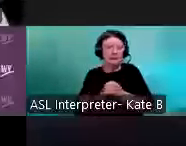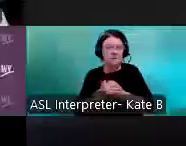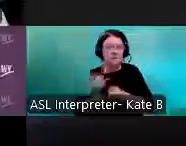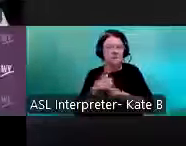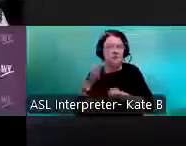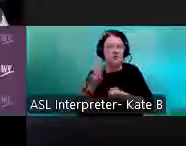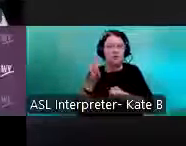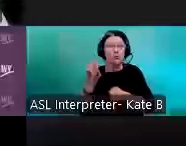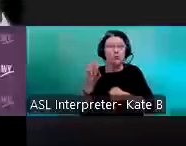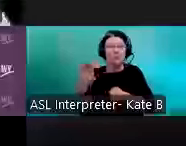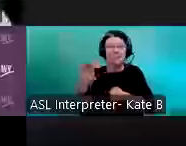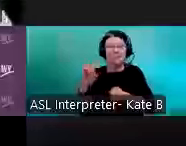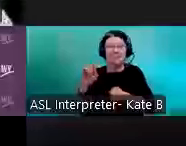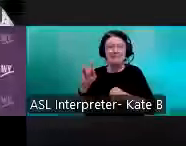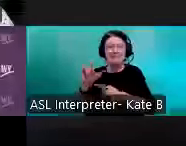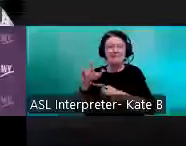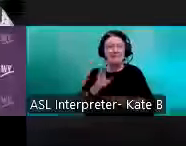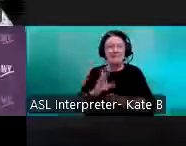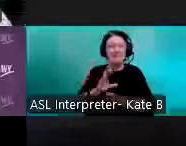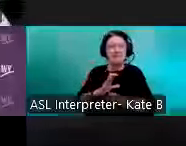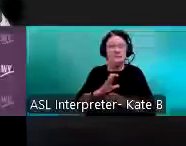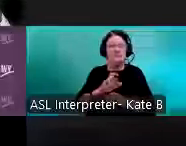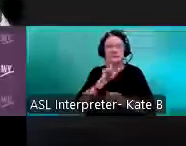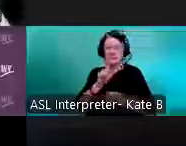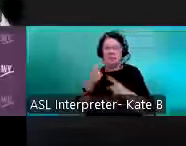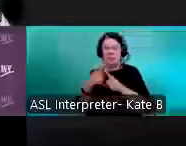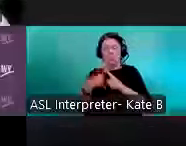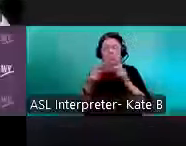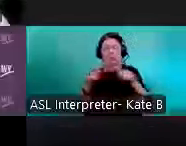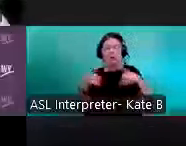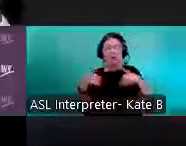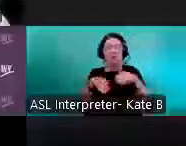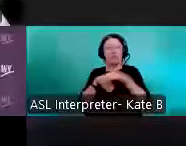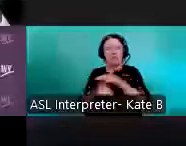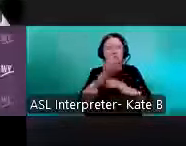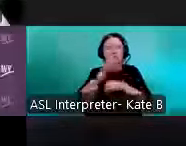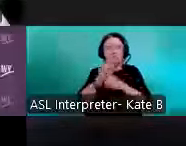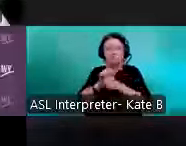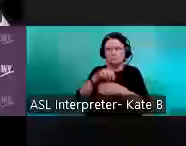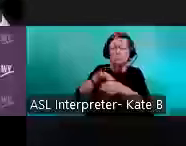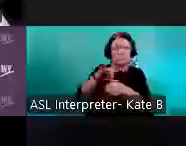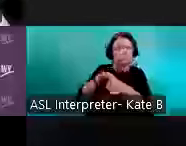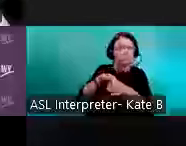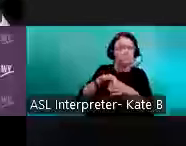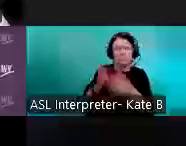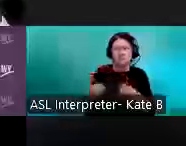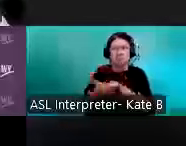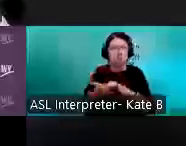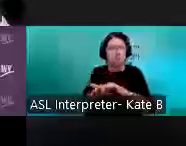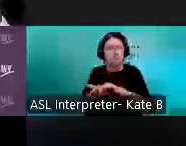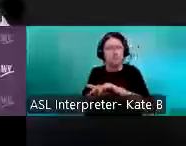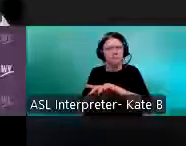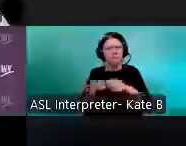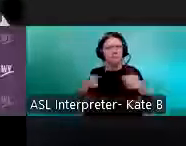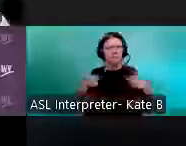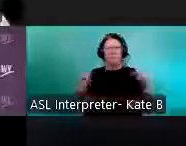adds a layer of transparency into our election process. That's really important to have, somebody who's unbiased